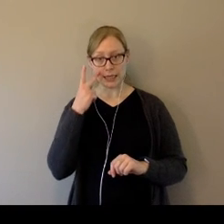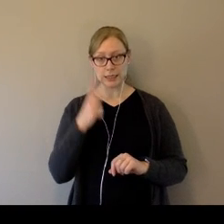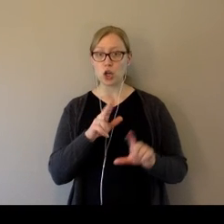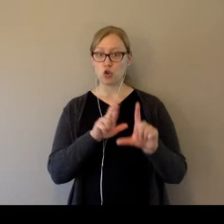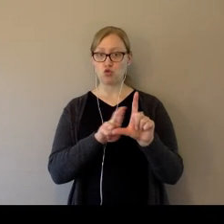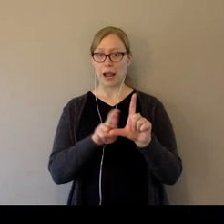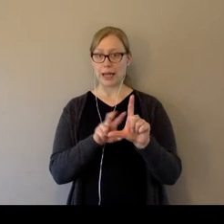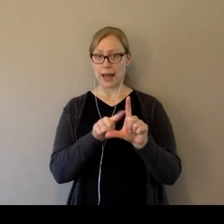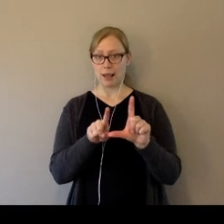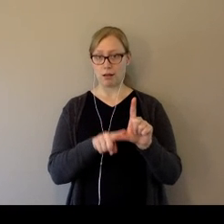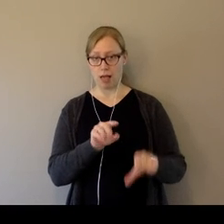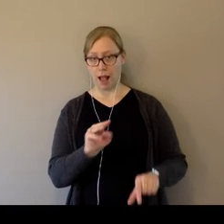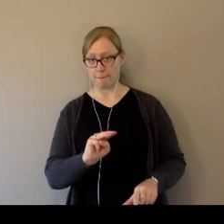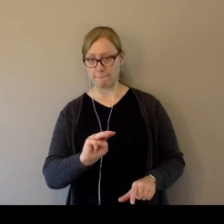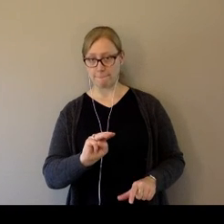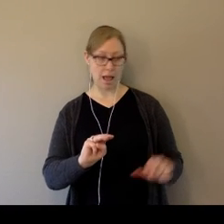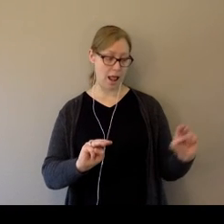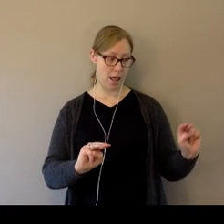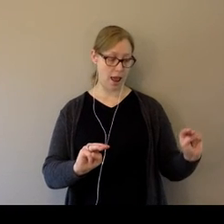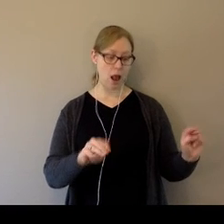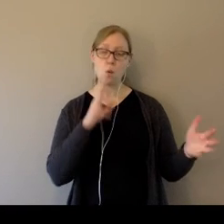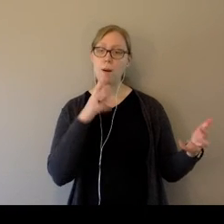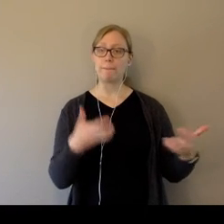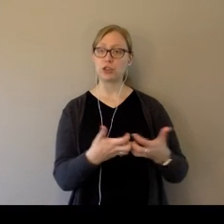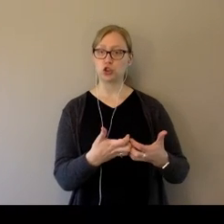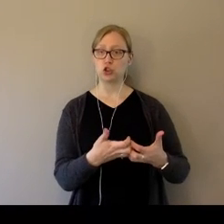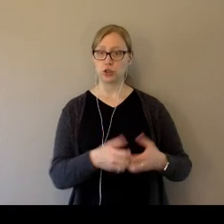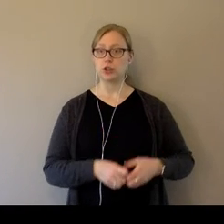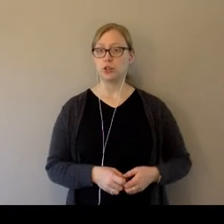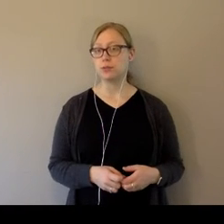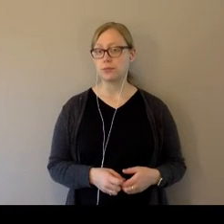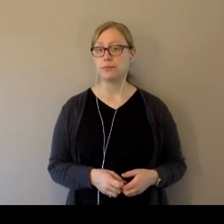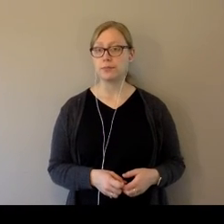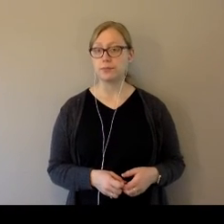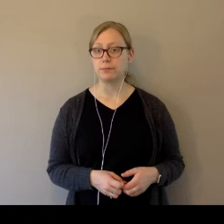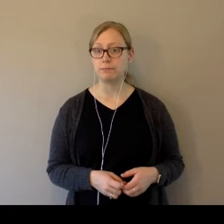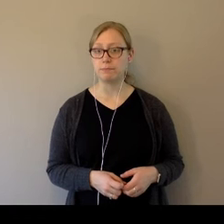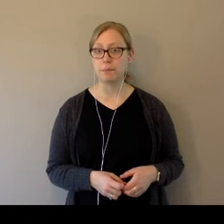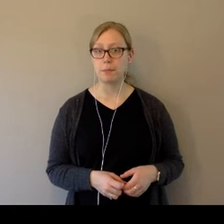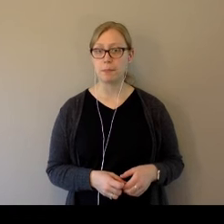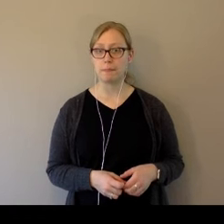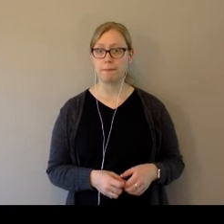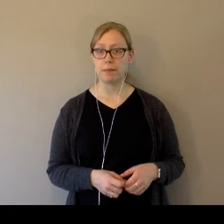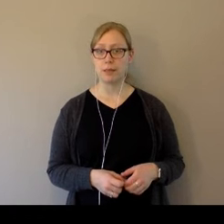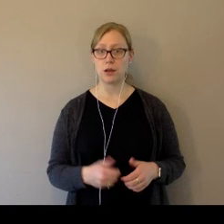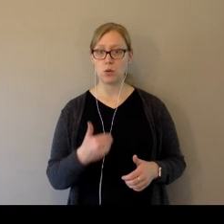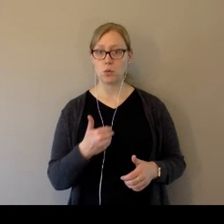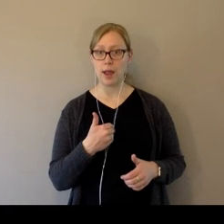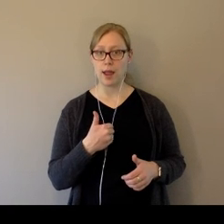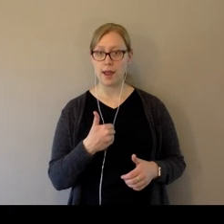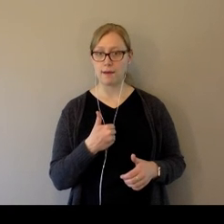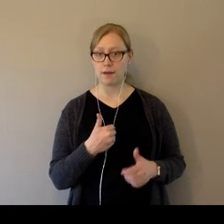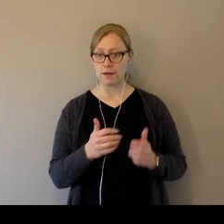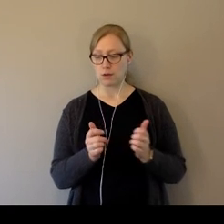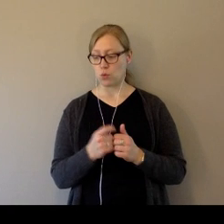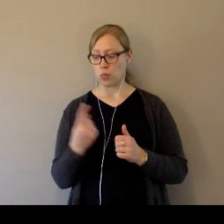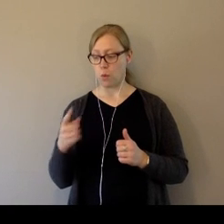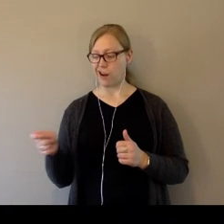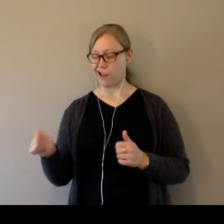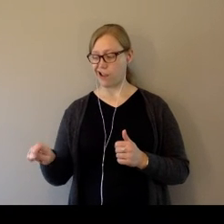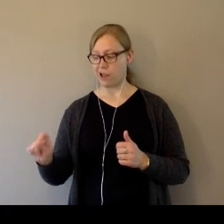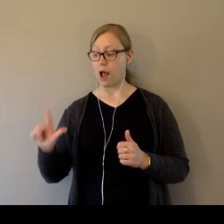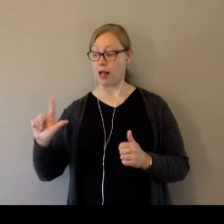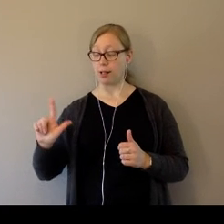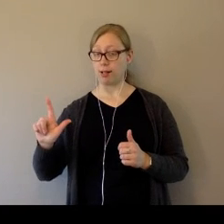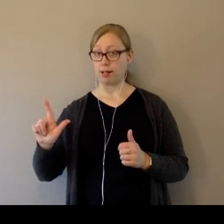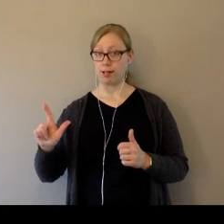here is going to match this right angle. We have this angle with one tick mark L, that's going to